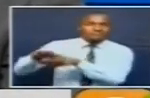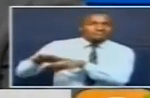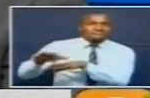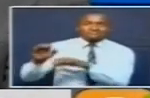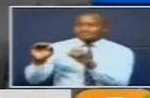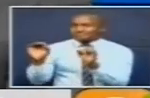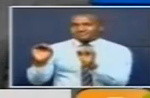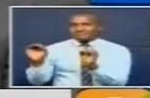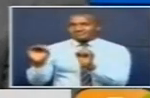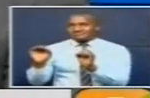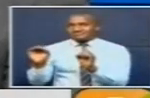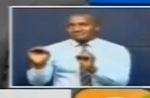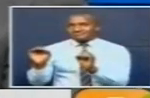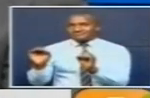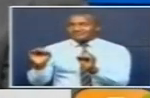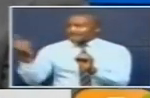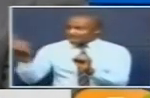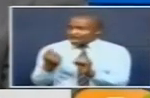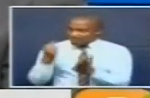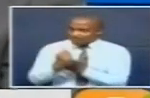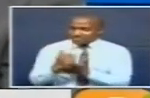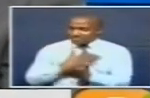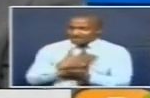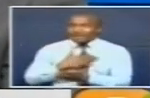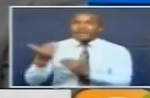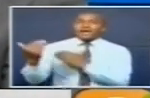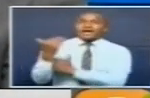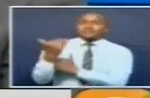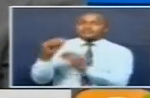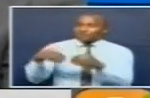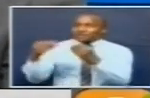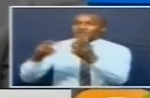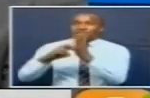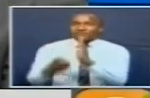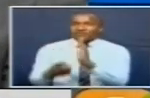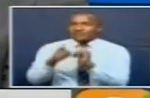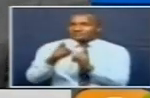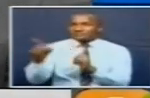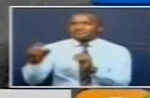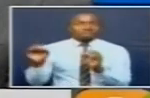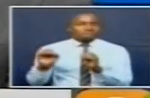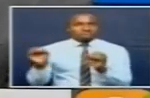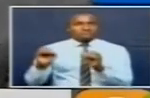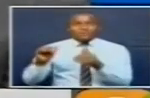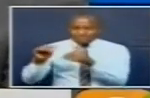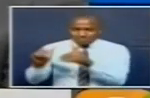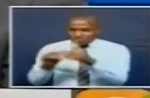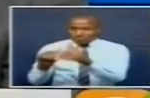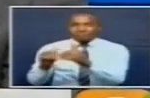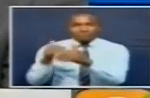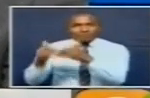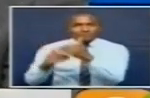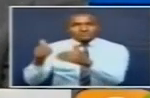has ever come to my office asking that we give a contract to Al Ghurair. Mm-hmm. Is all due process, and all that process is